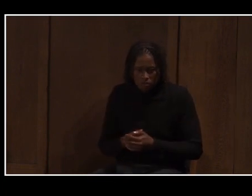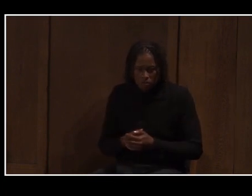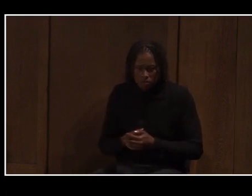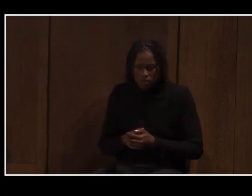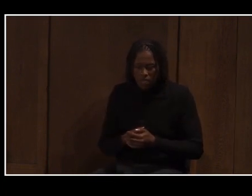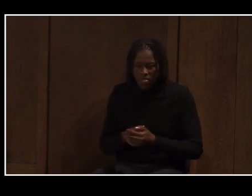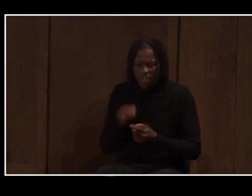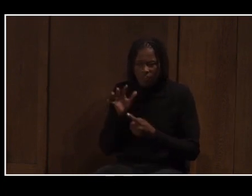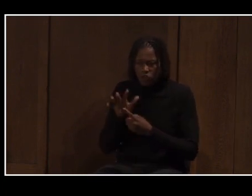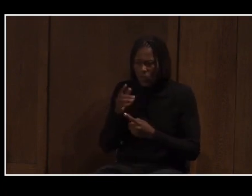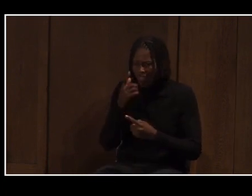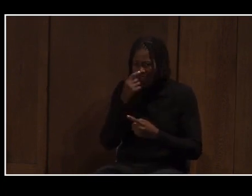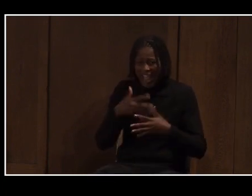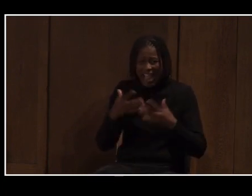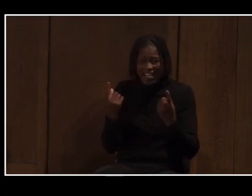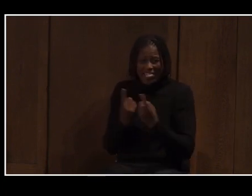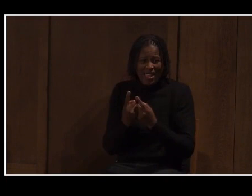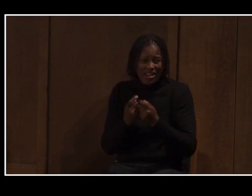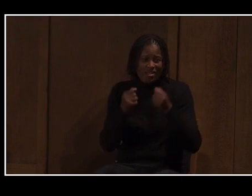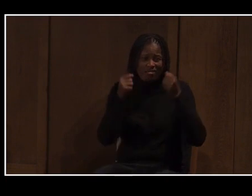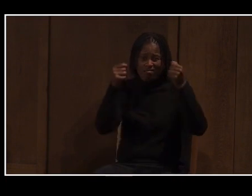anything. So